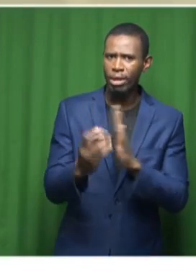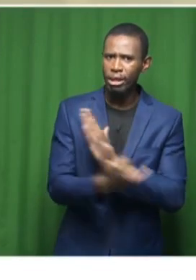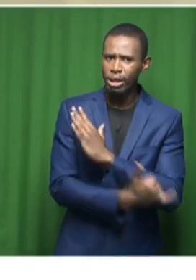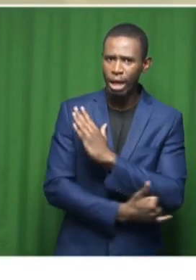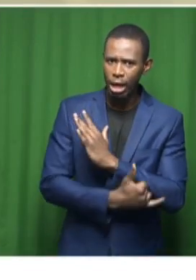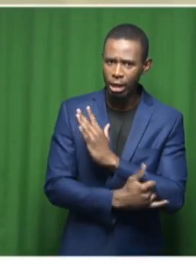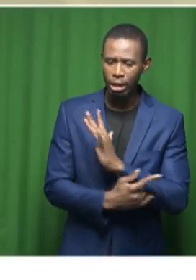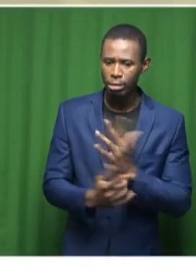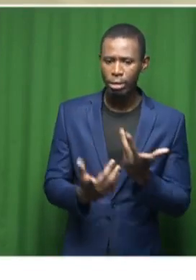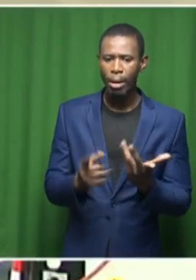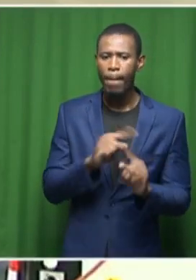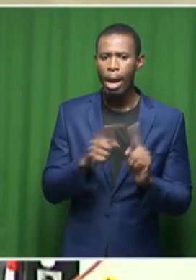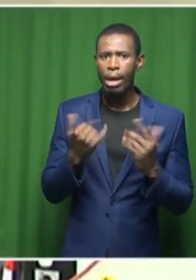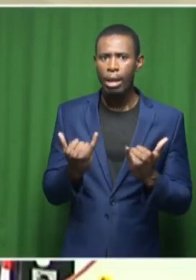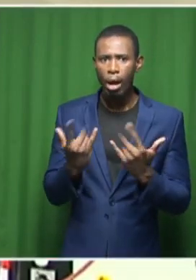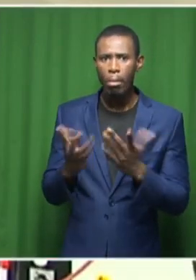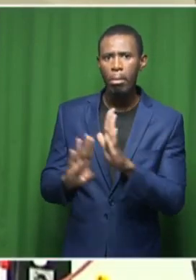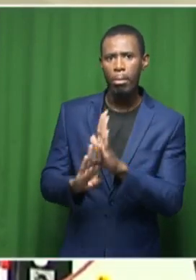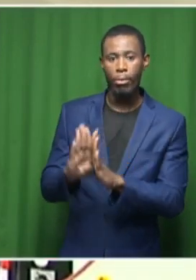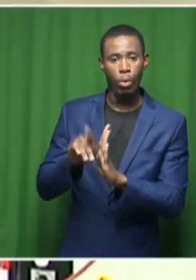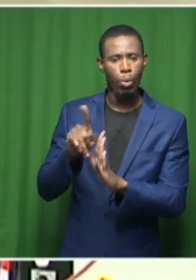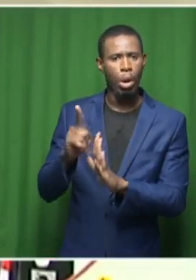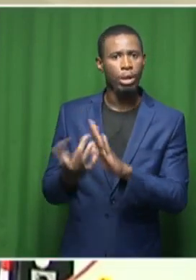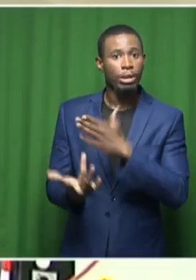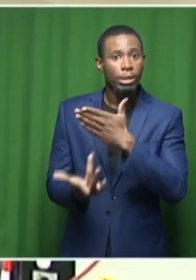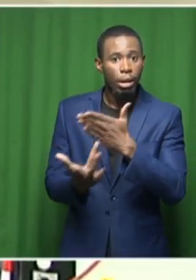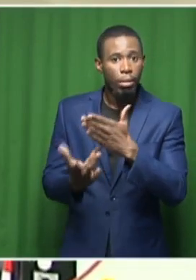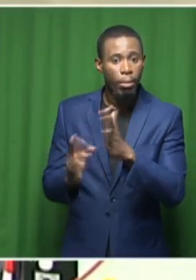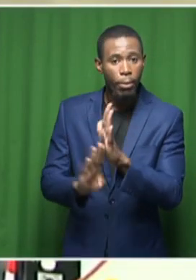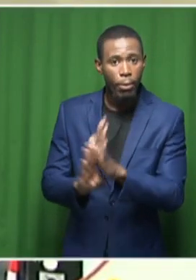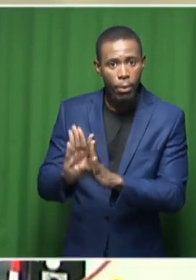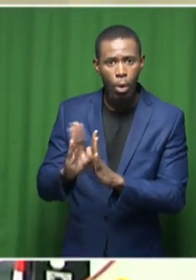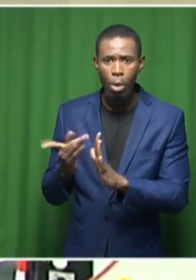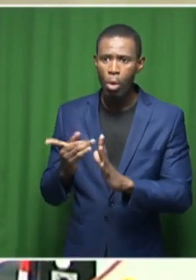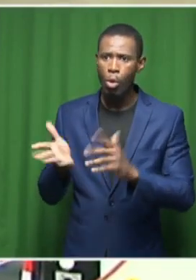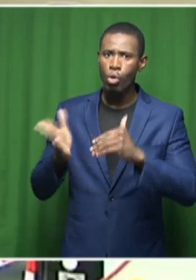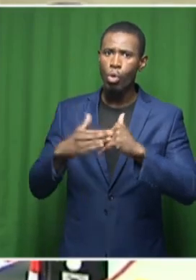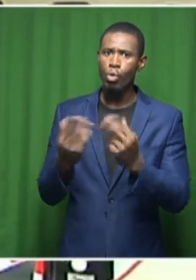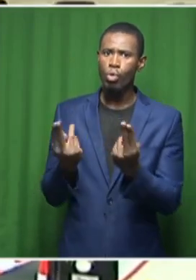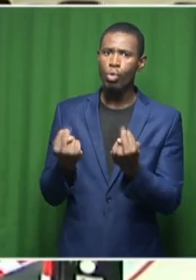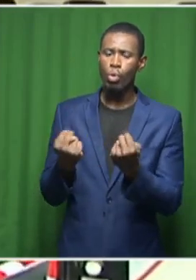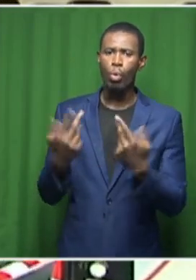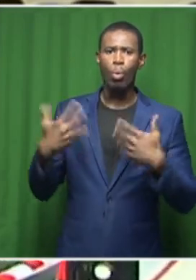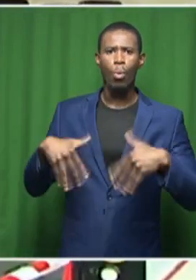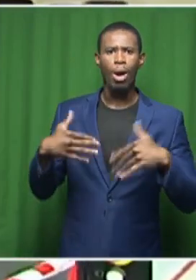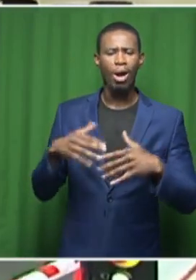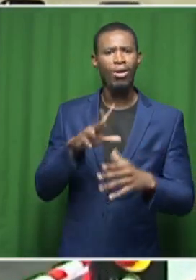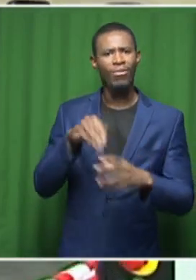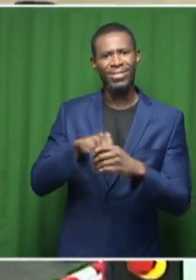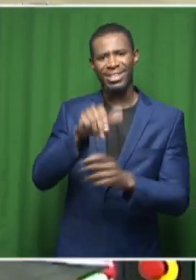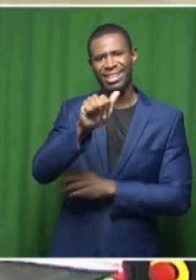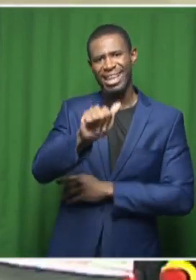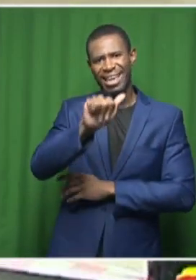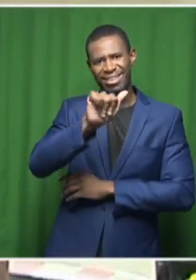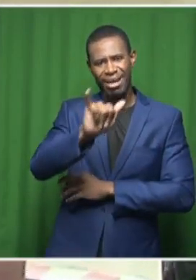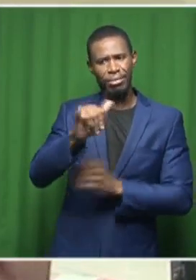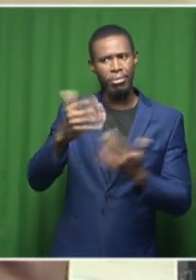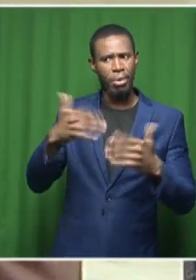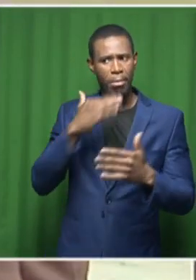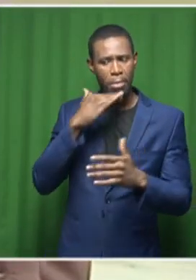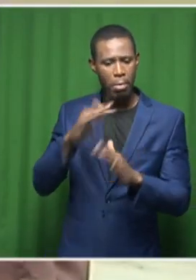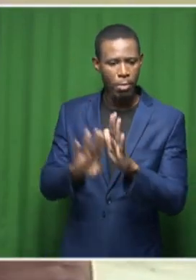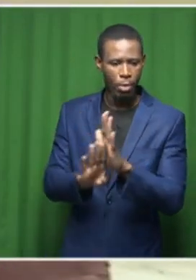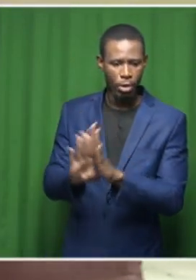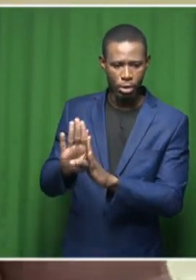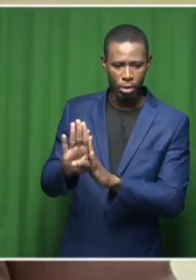includes in it technological development and advances in the AI space, and